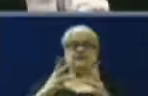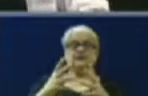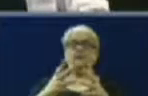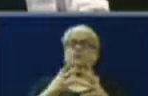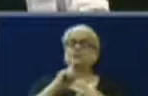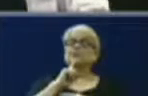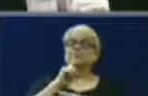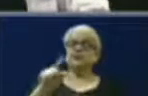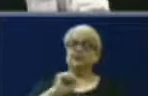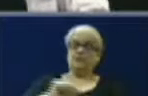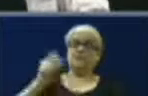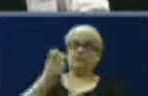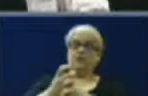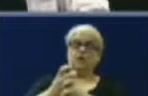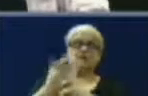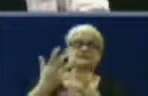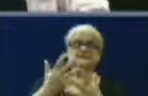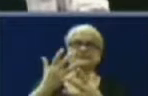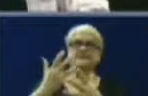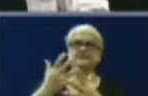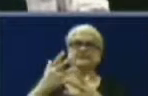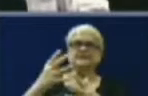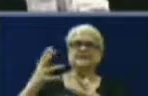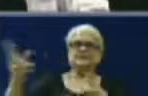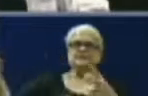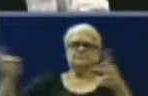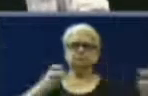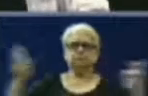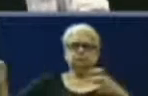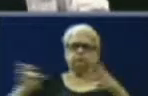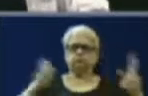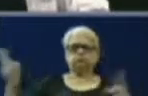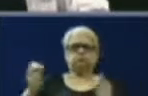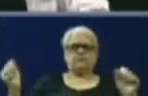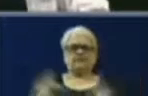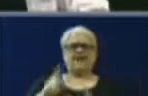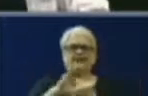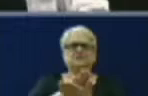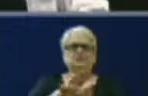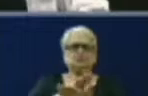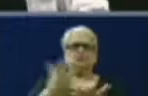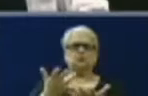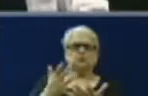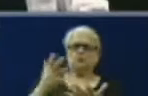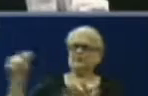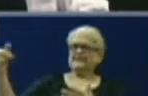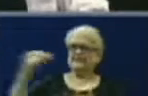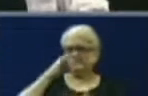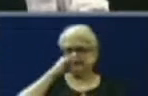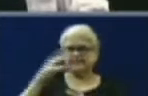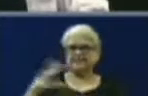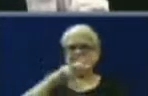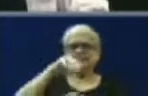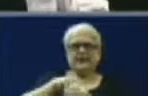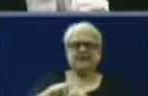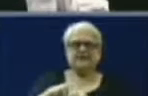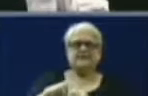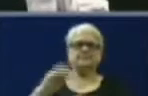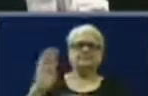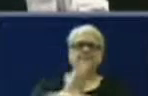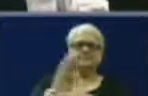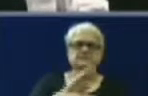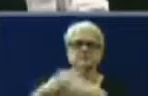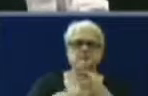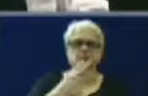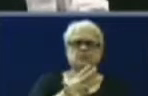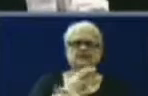and beyond trying to get these kids back into school and back to a point where they can compete in the job environment and actually have